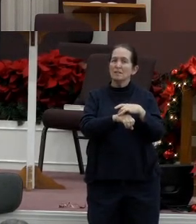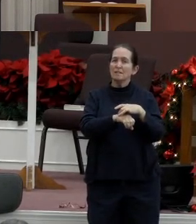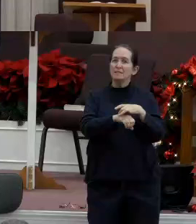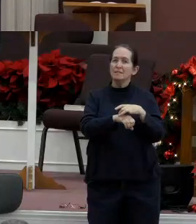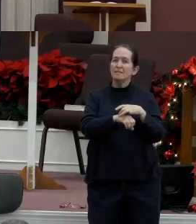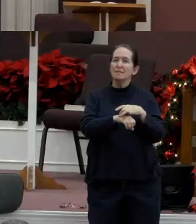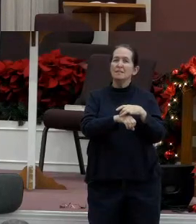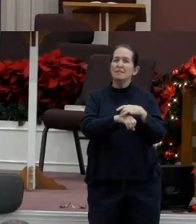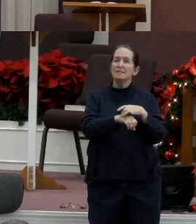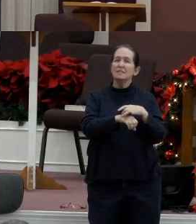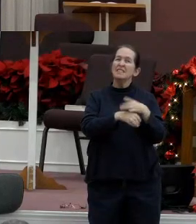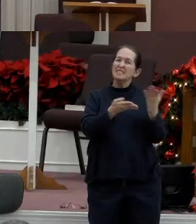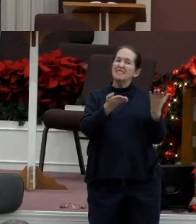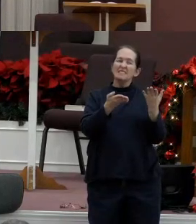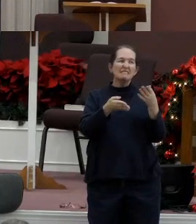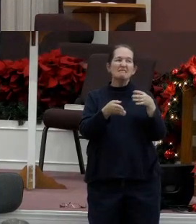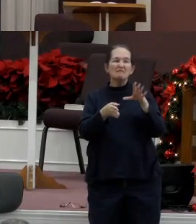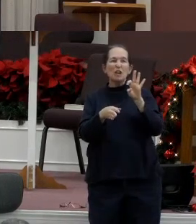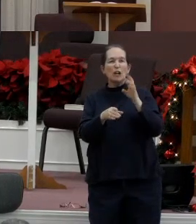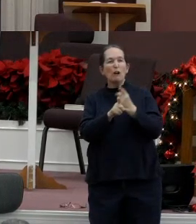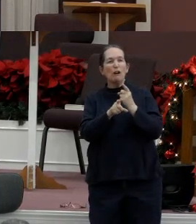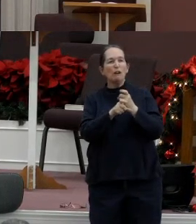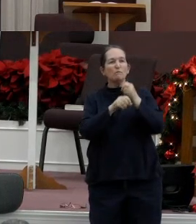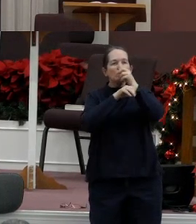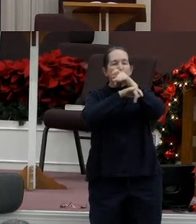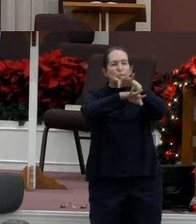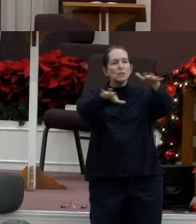finds it so hard to be spread.